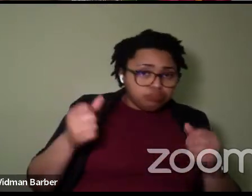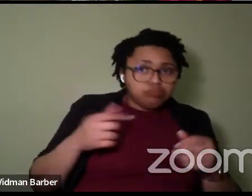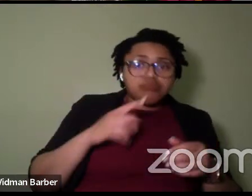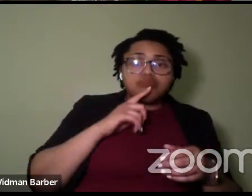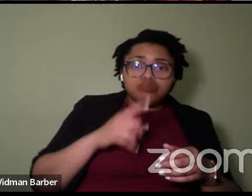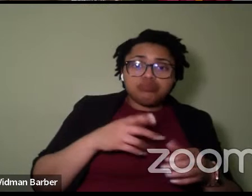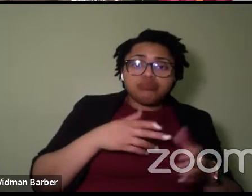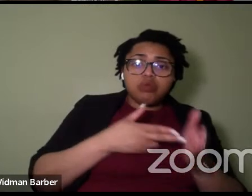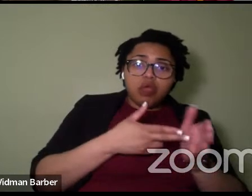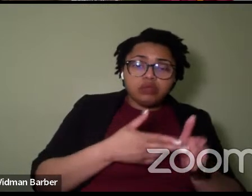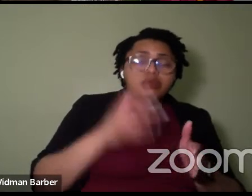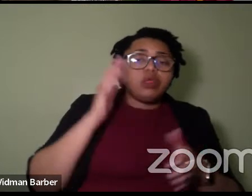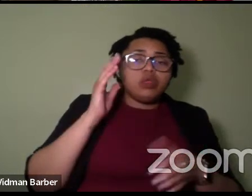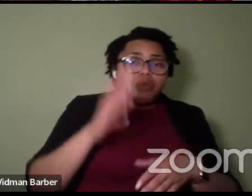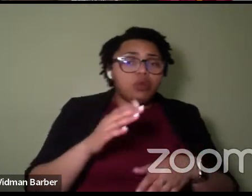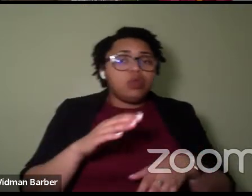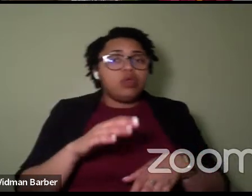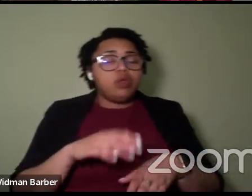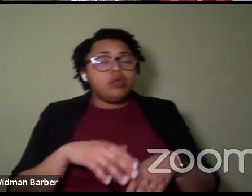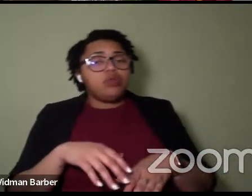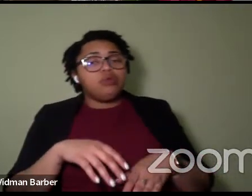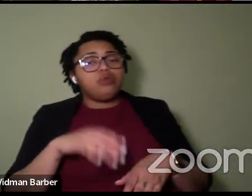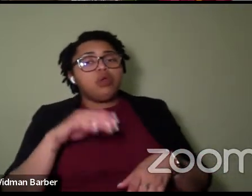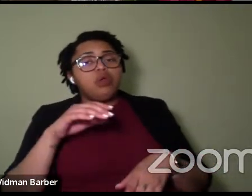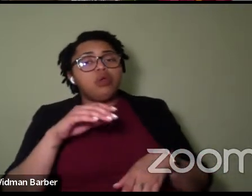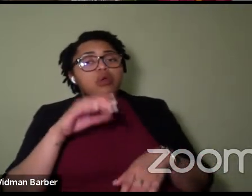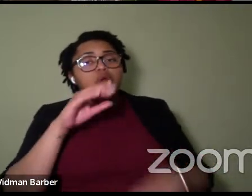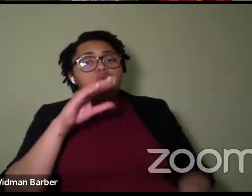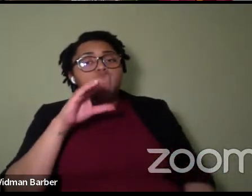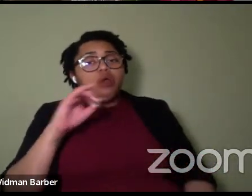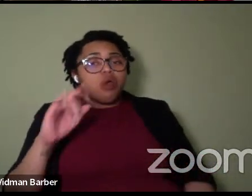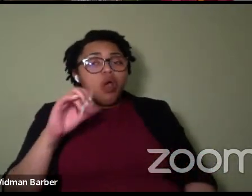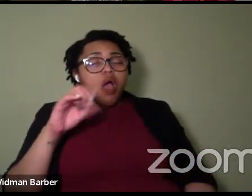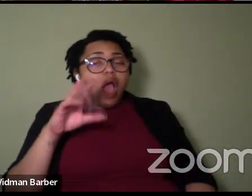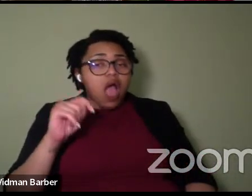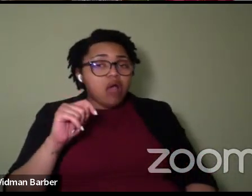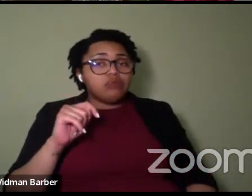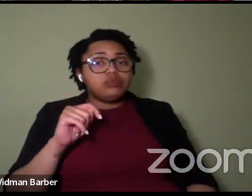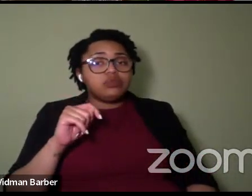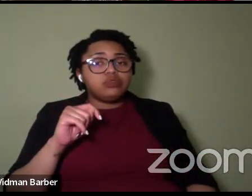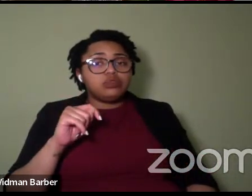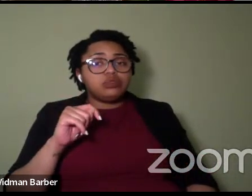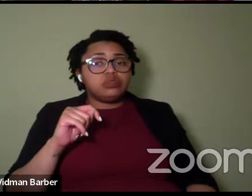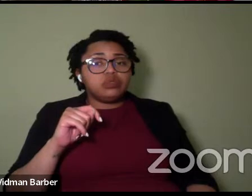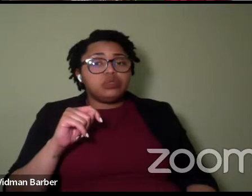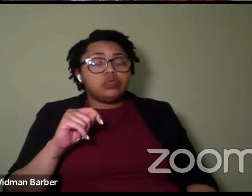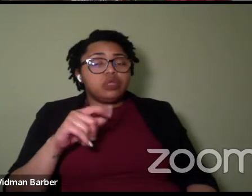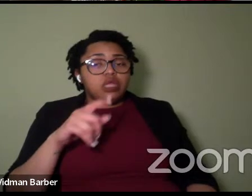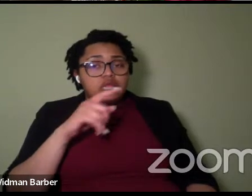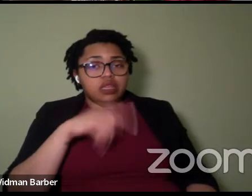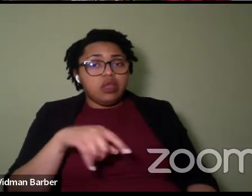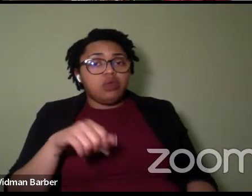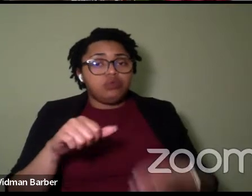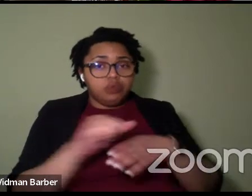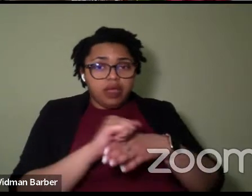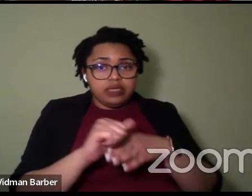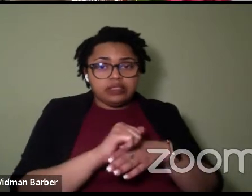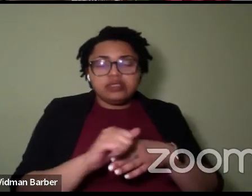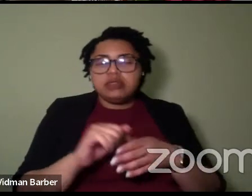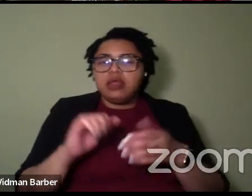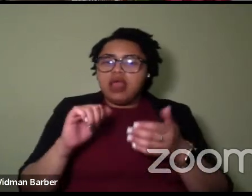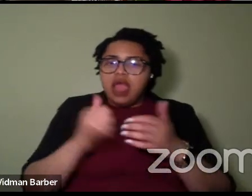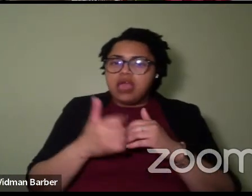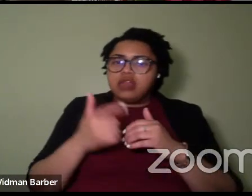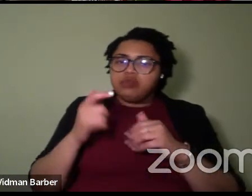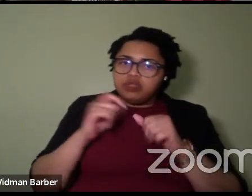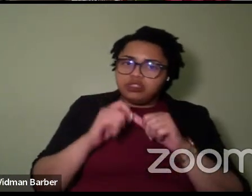these practices. How do you continue to remain hopeful, to fill yourself up, and then also to